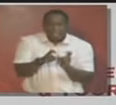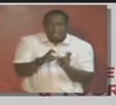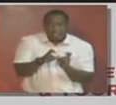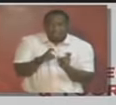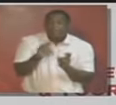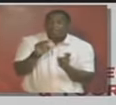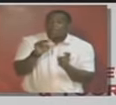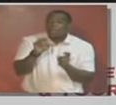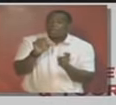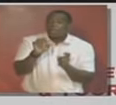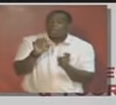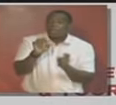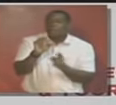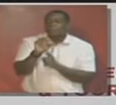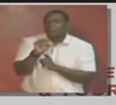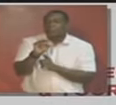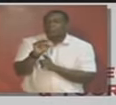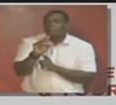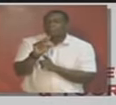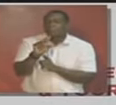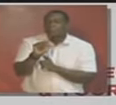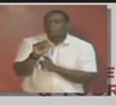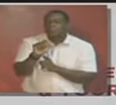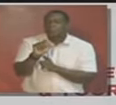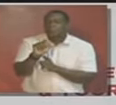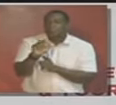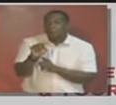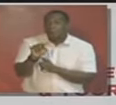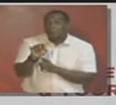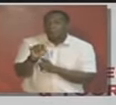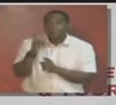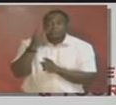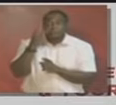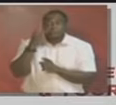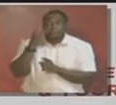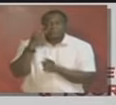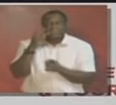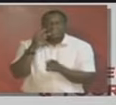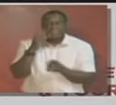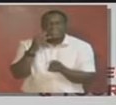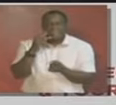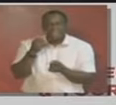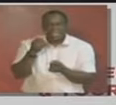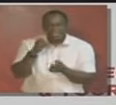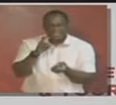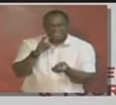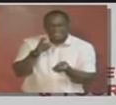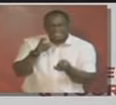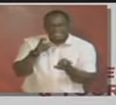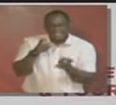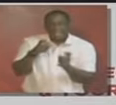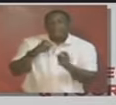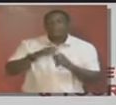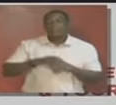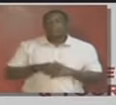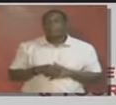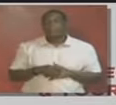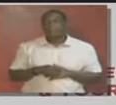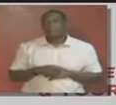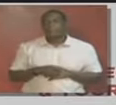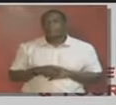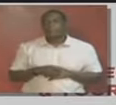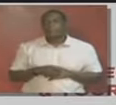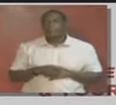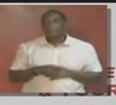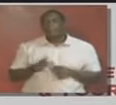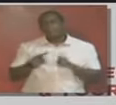looking at the genetics of the virus in circulation, you would note that all viruses mutate